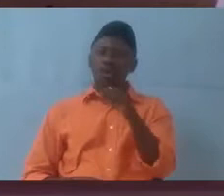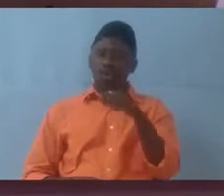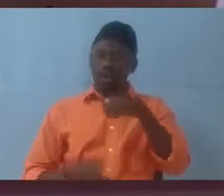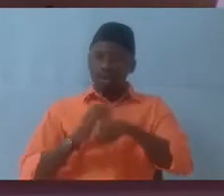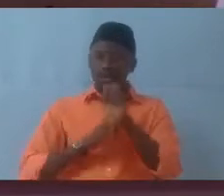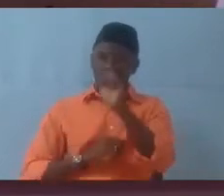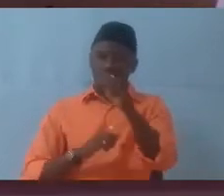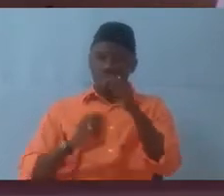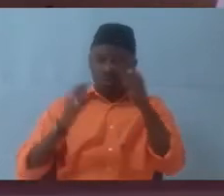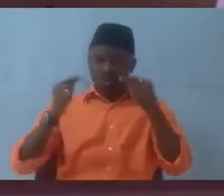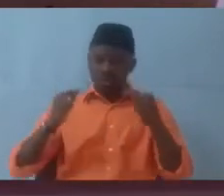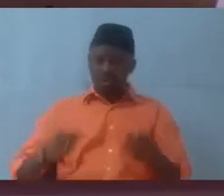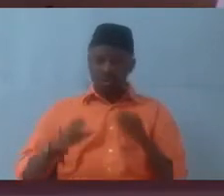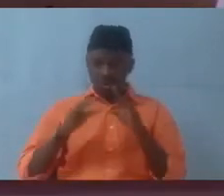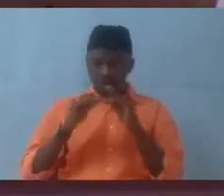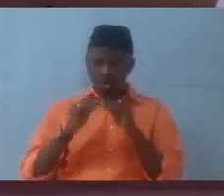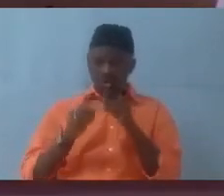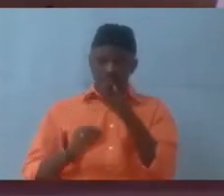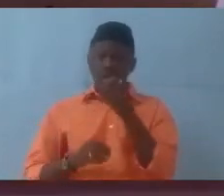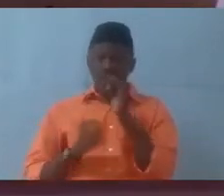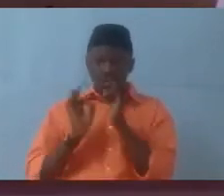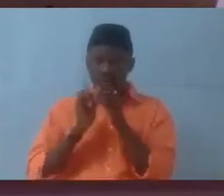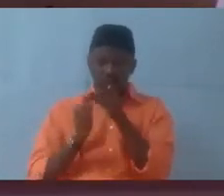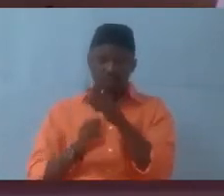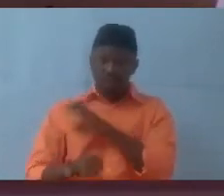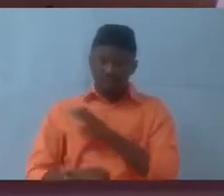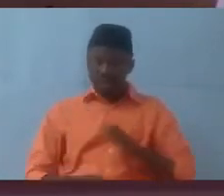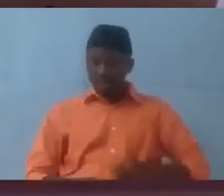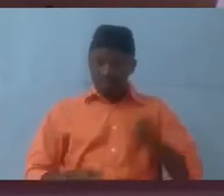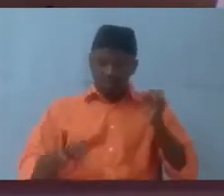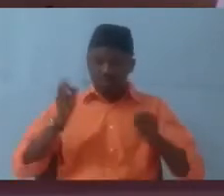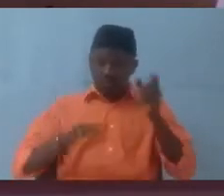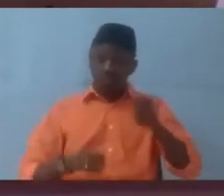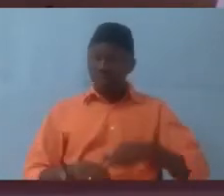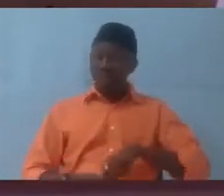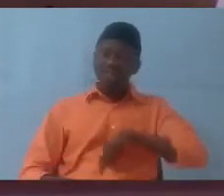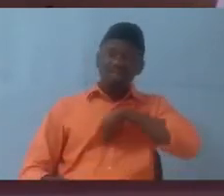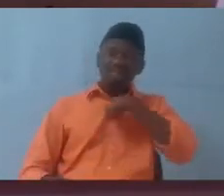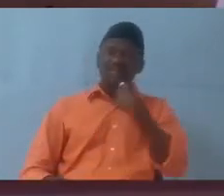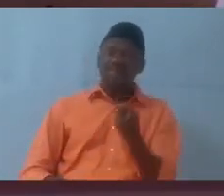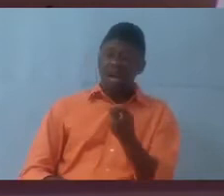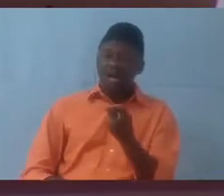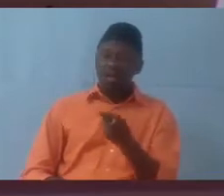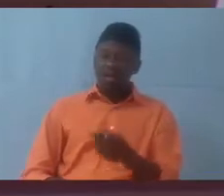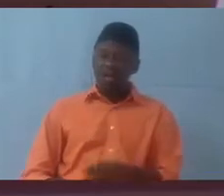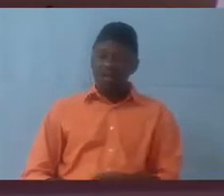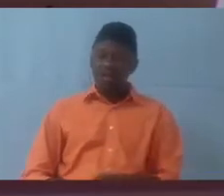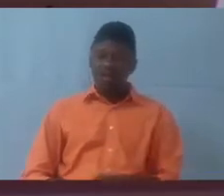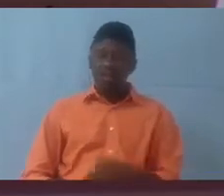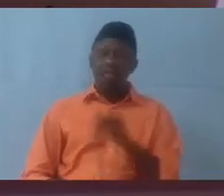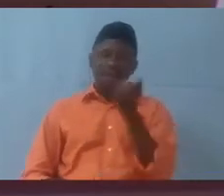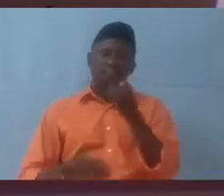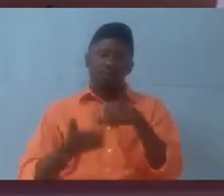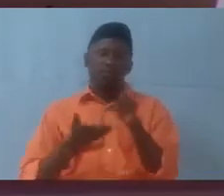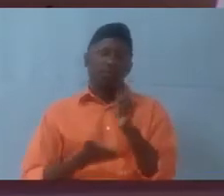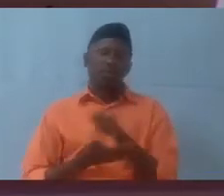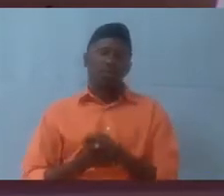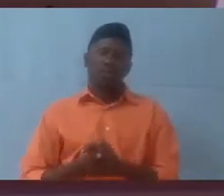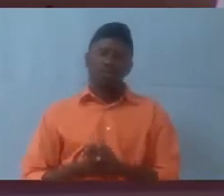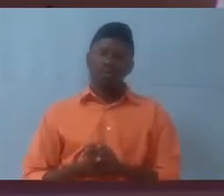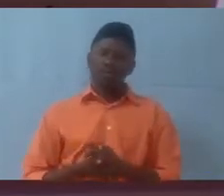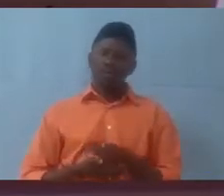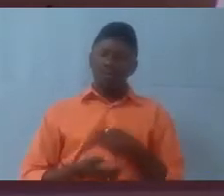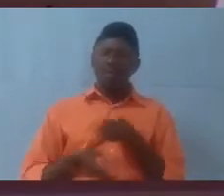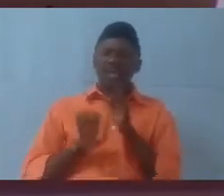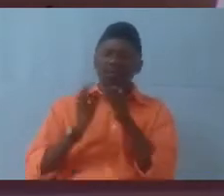was furious. Is that correct? That's correct. Can you describe his reaction to you on that day? Dañ ñu